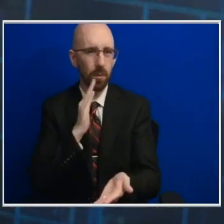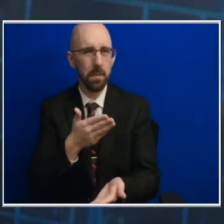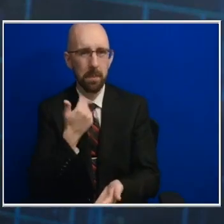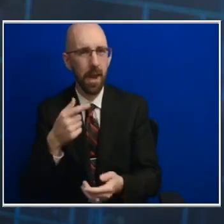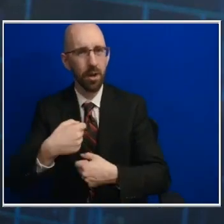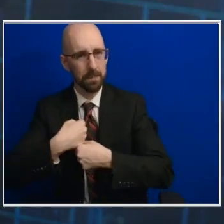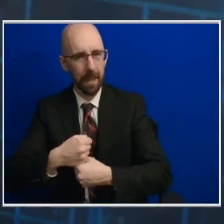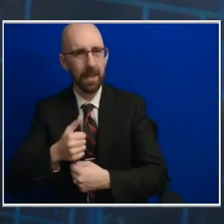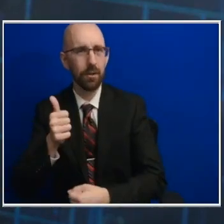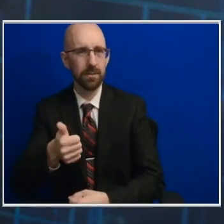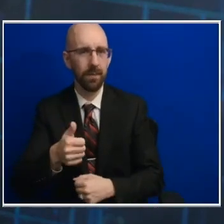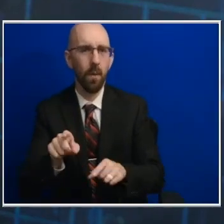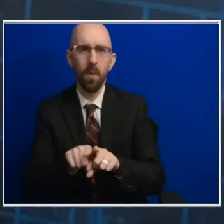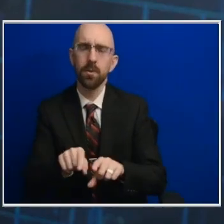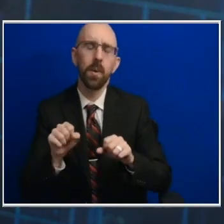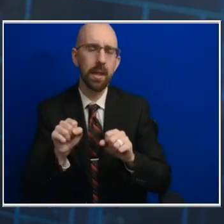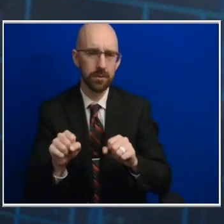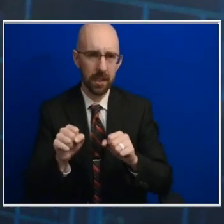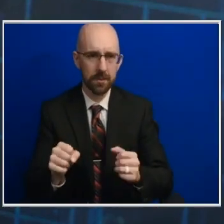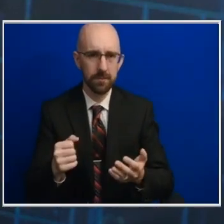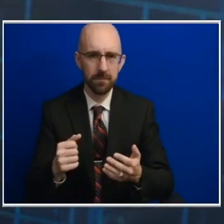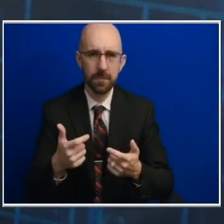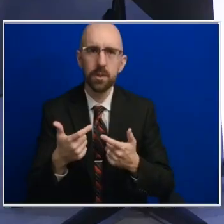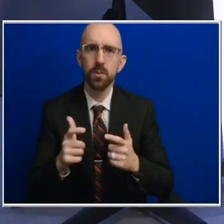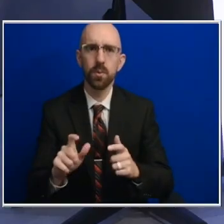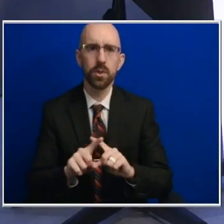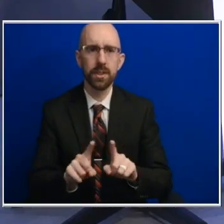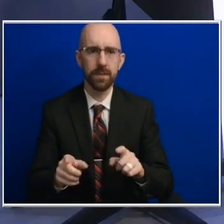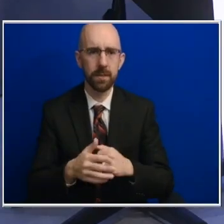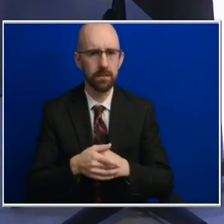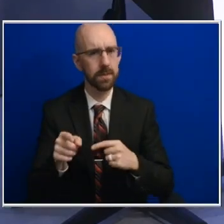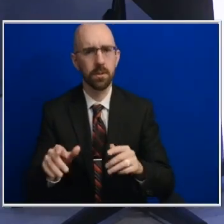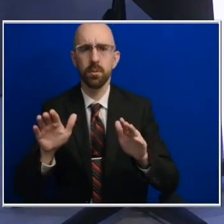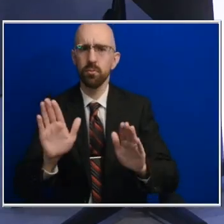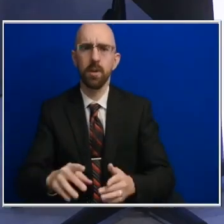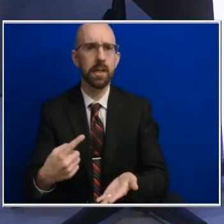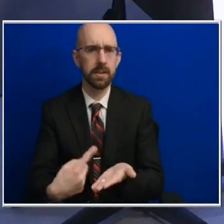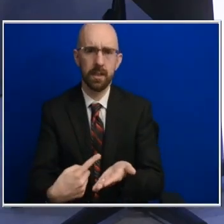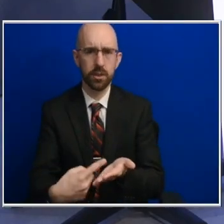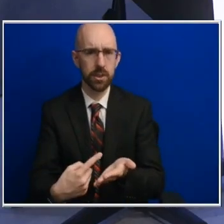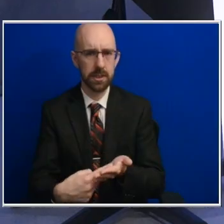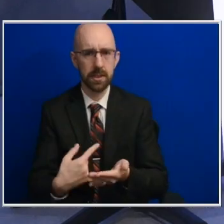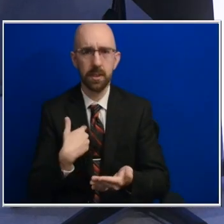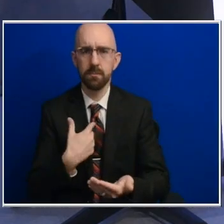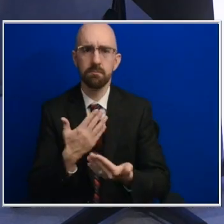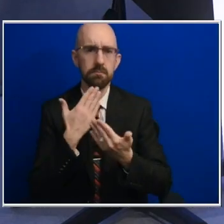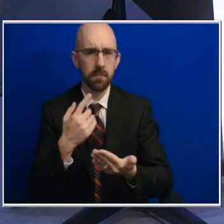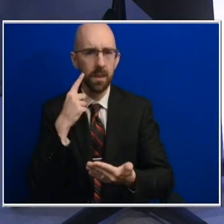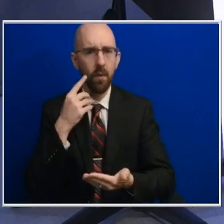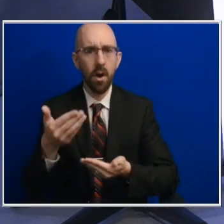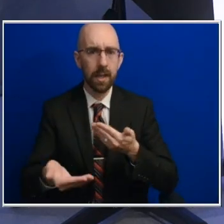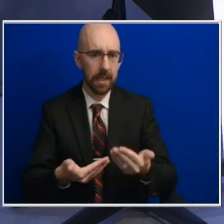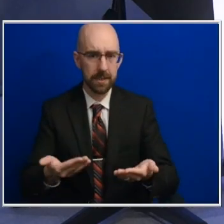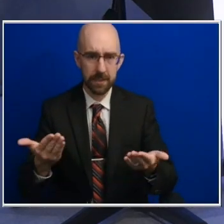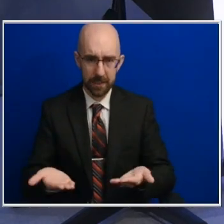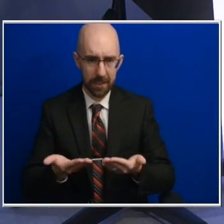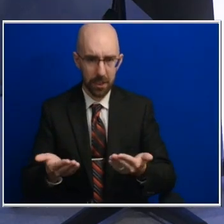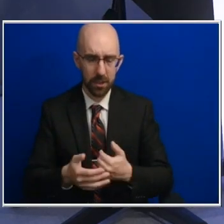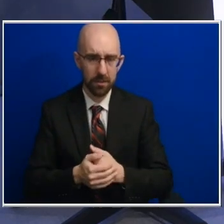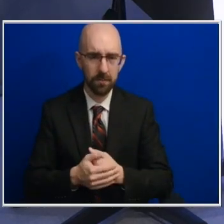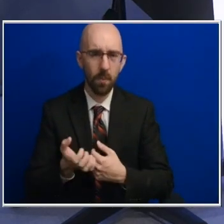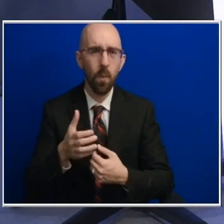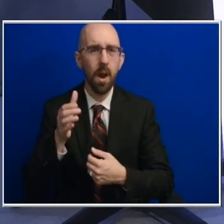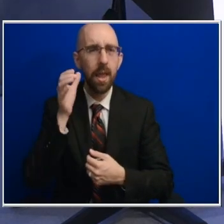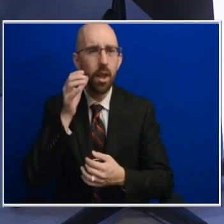also exercise makes a huge difference. Okay, this has been a great discussion. And I am grateful for our guests for being here. I want to